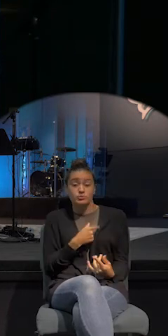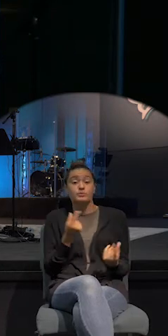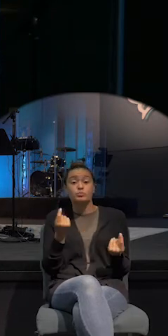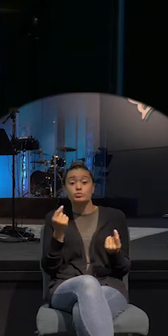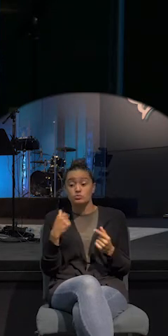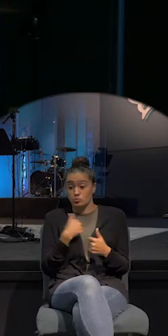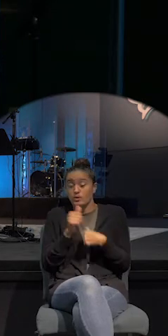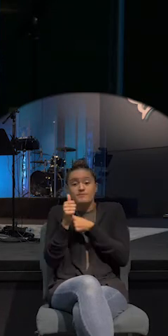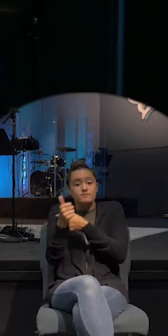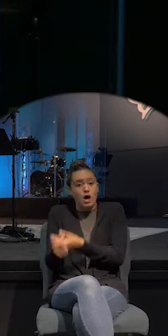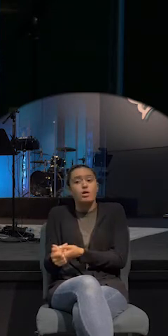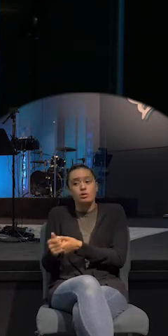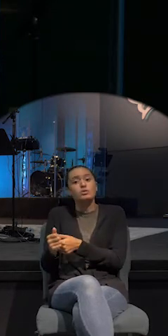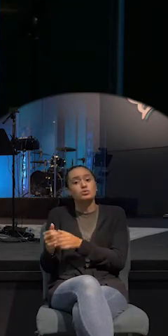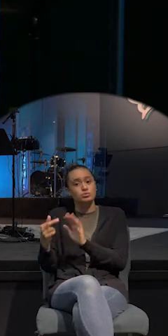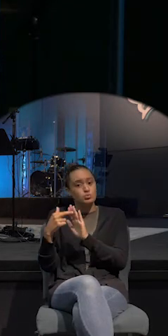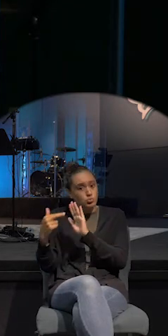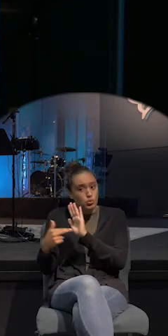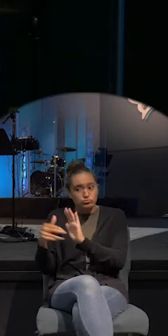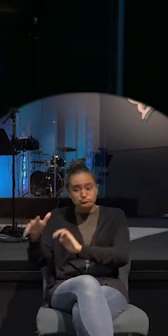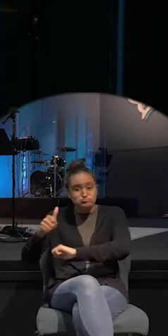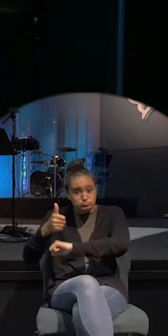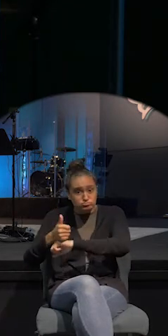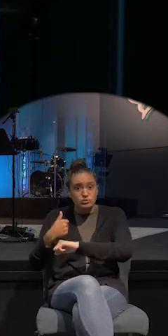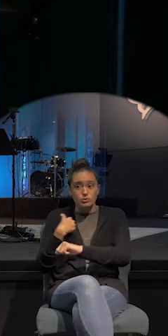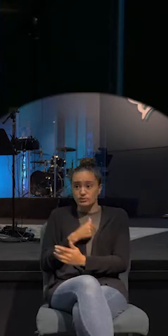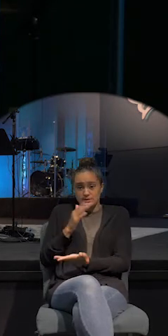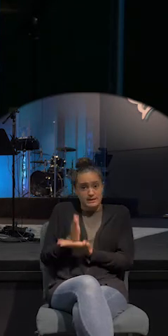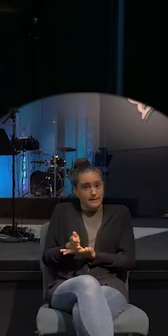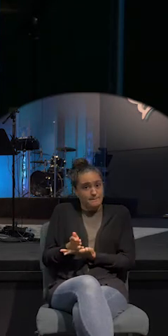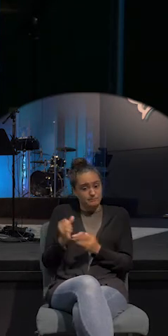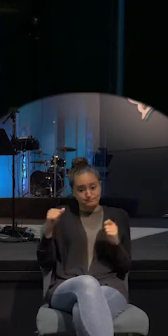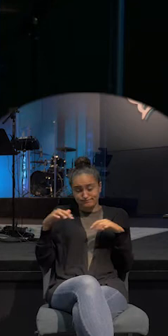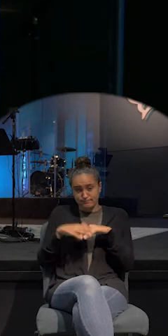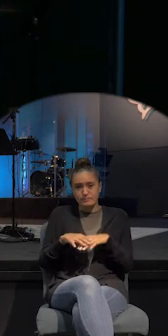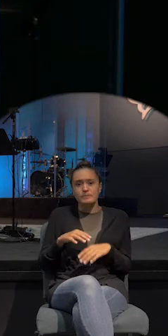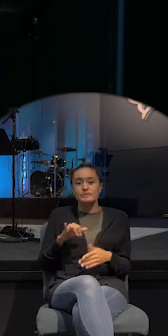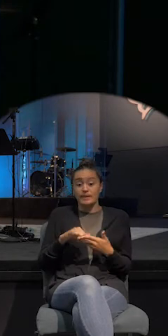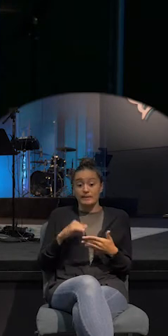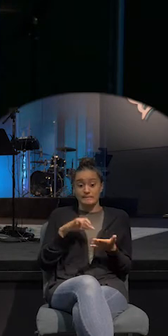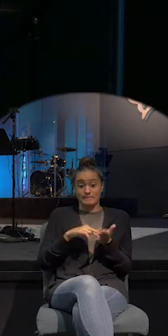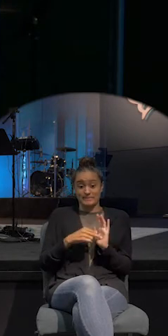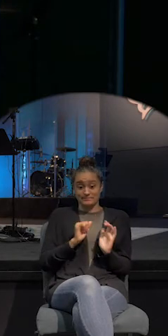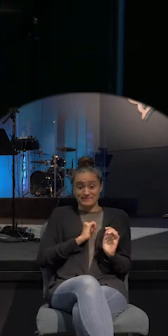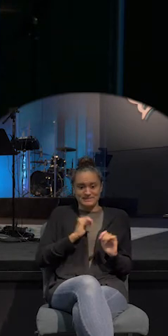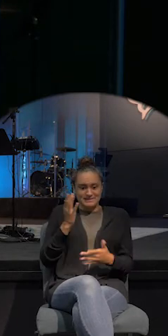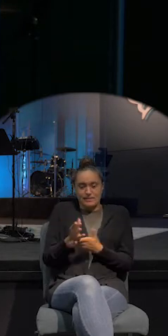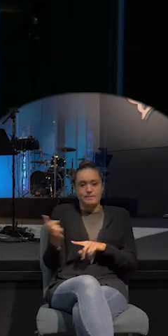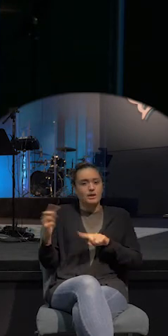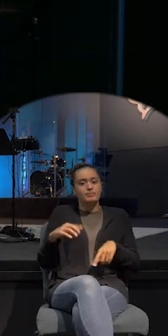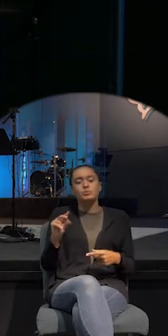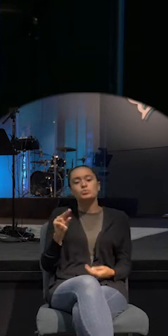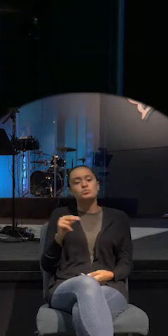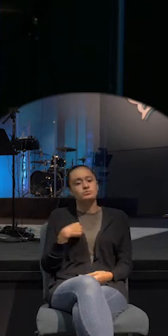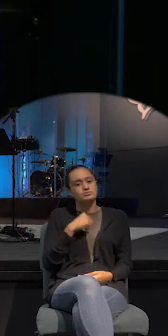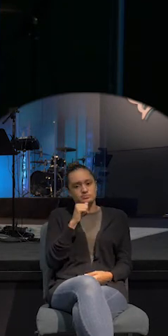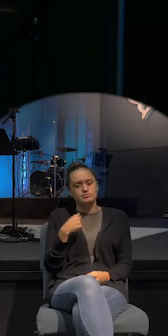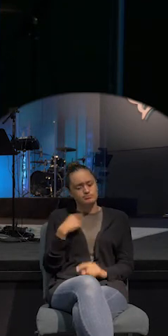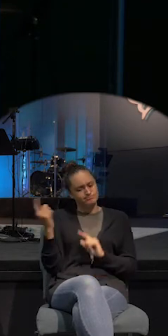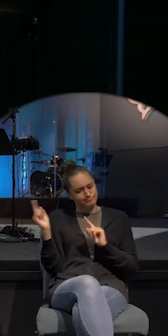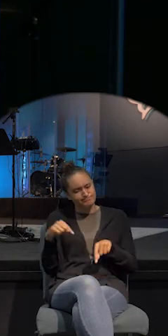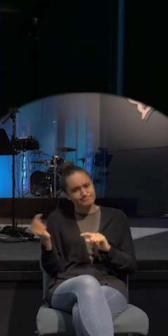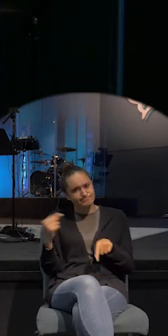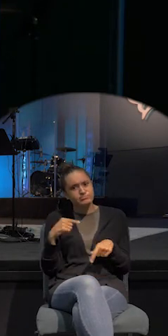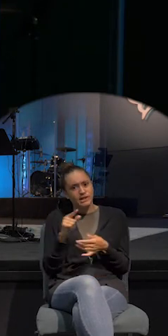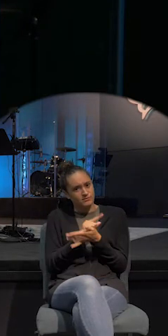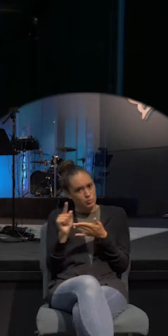we followed the ordinances and we stopped meeting. But that doesn't mean I stopped, because they didn't. I kept coming to the